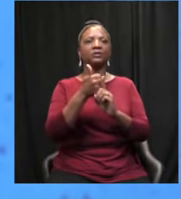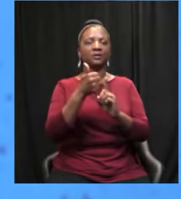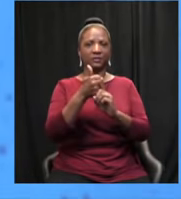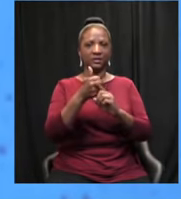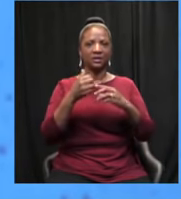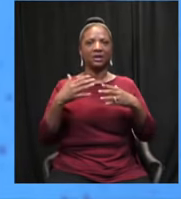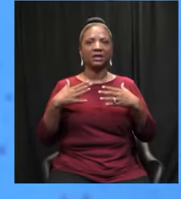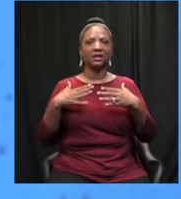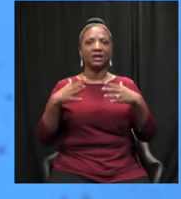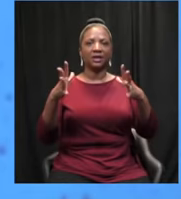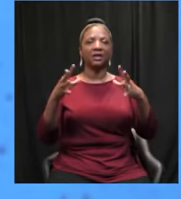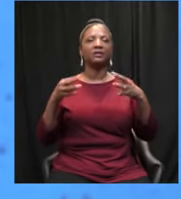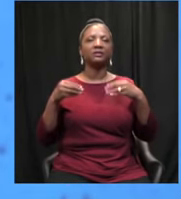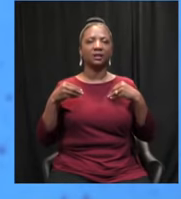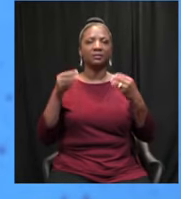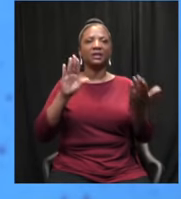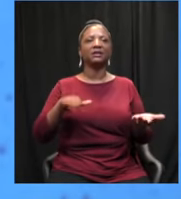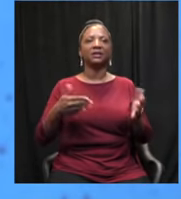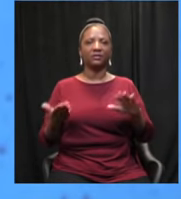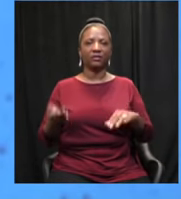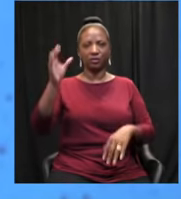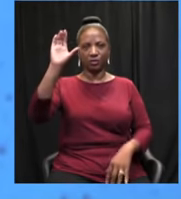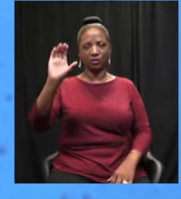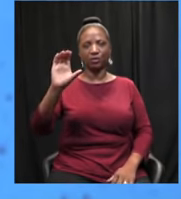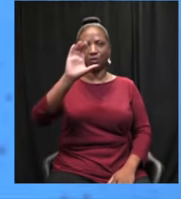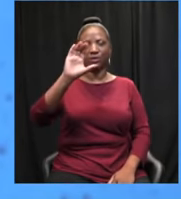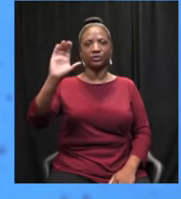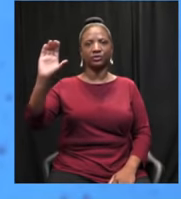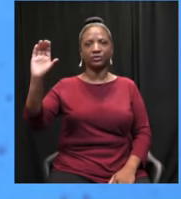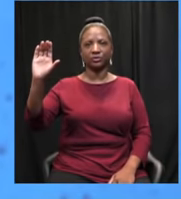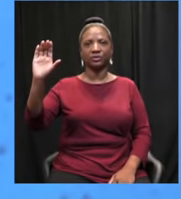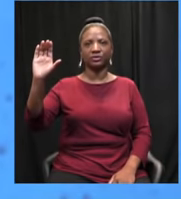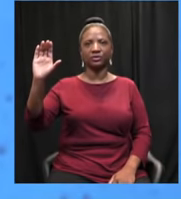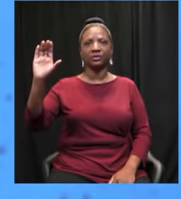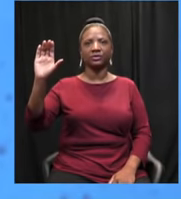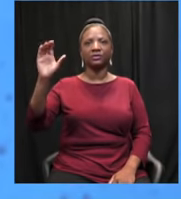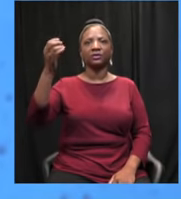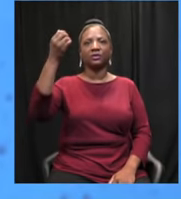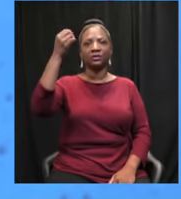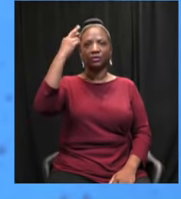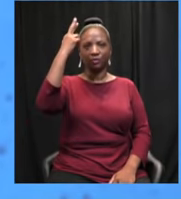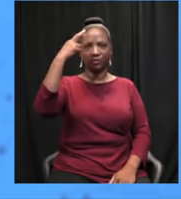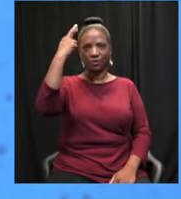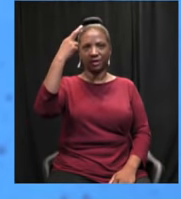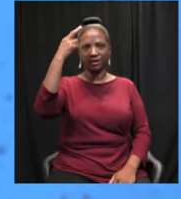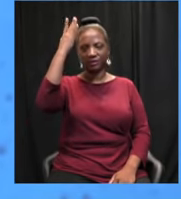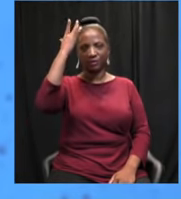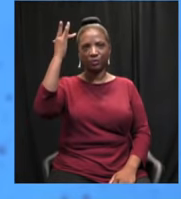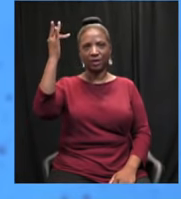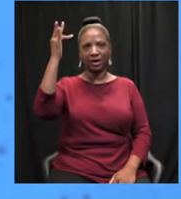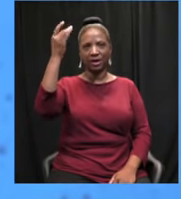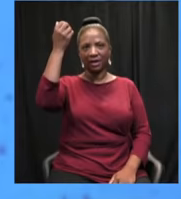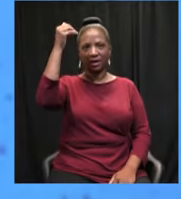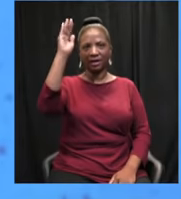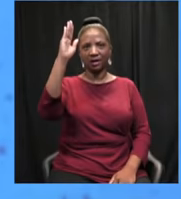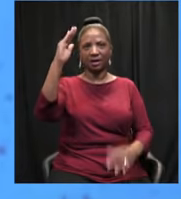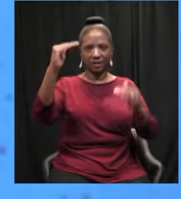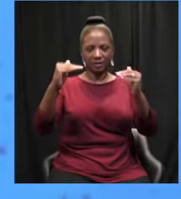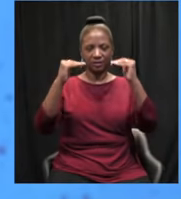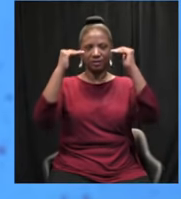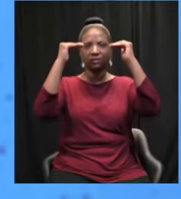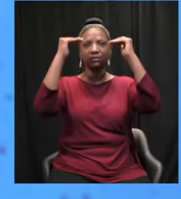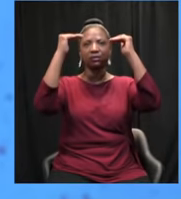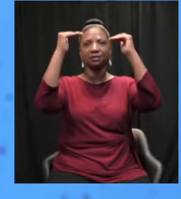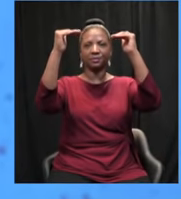even death on a cross. And therefore, God exalted him to the highest place and gave him